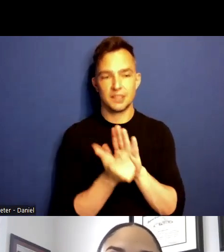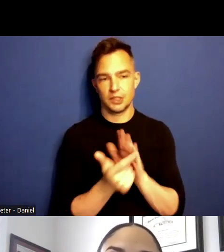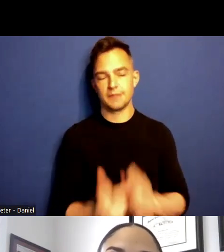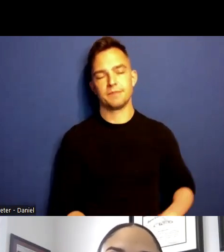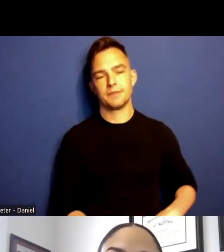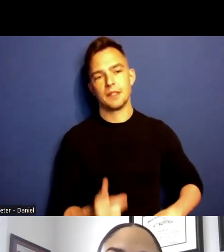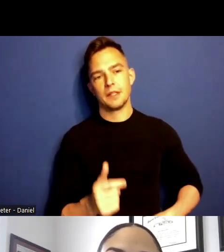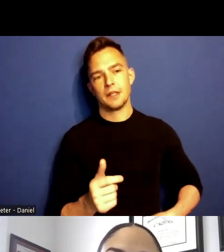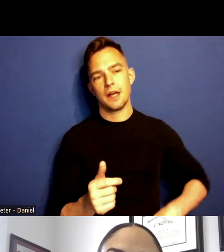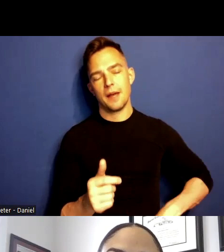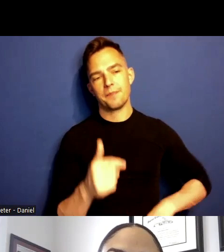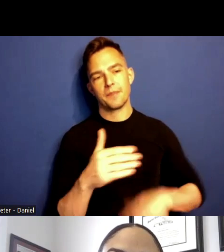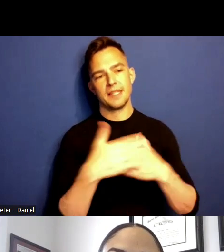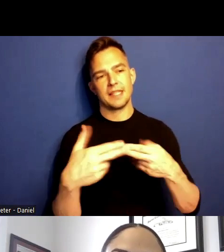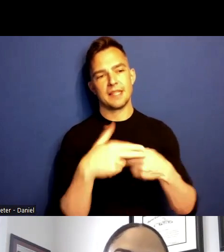please.